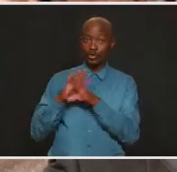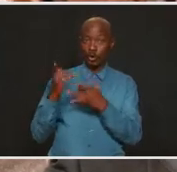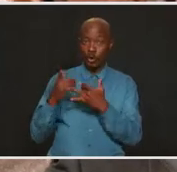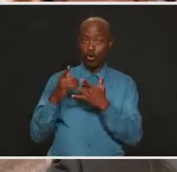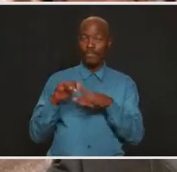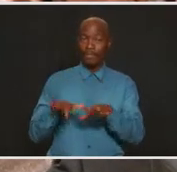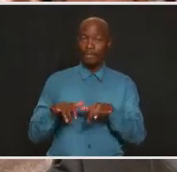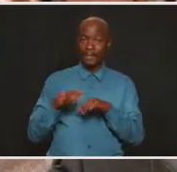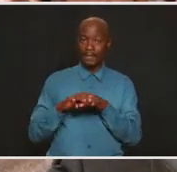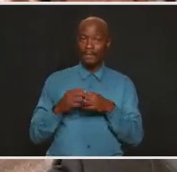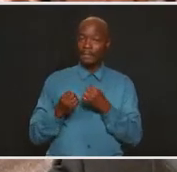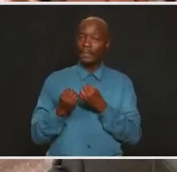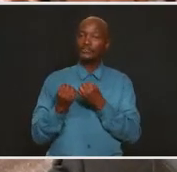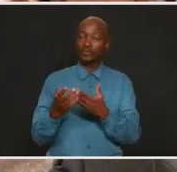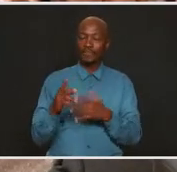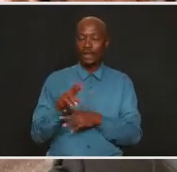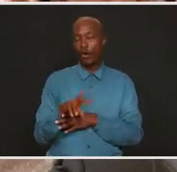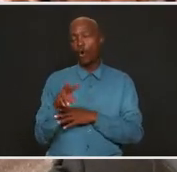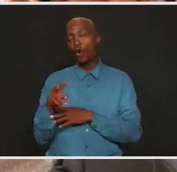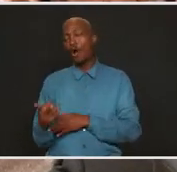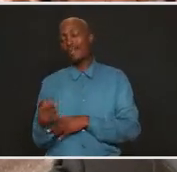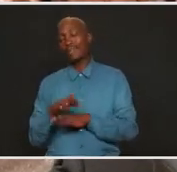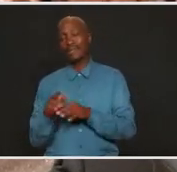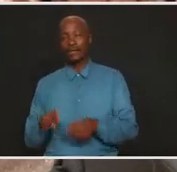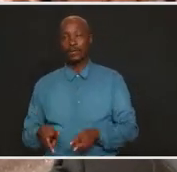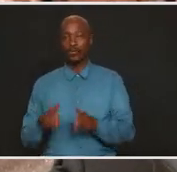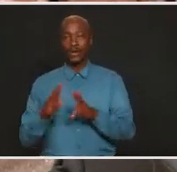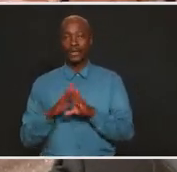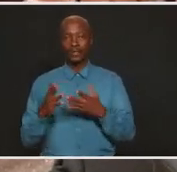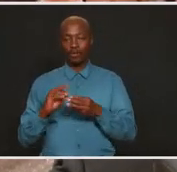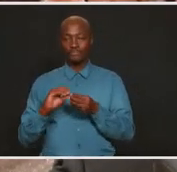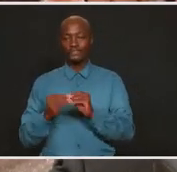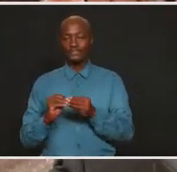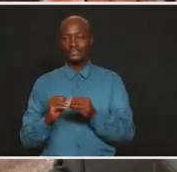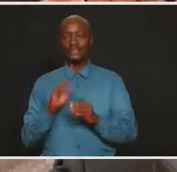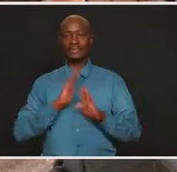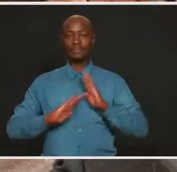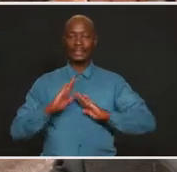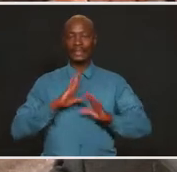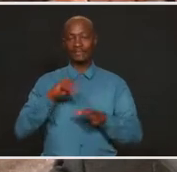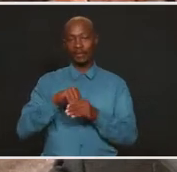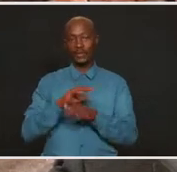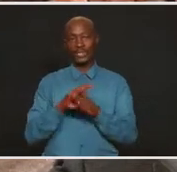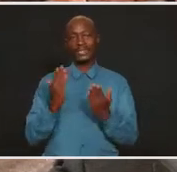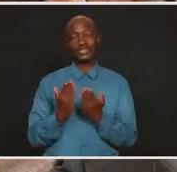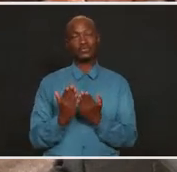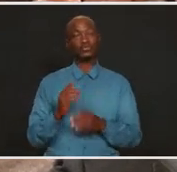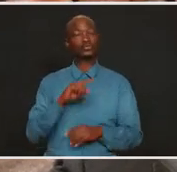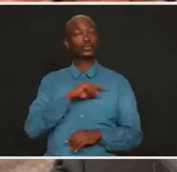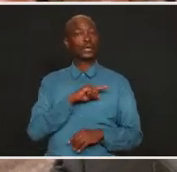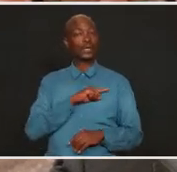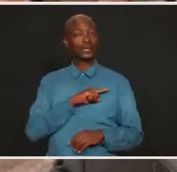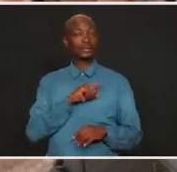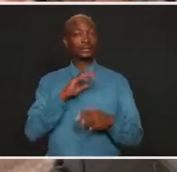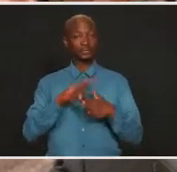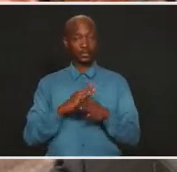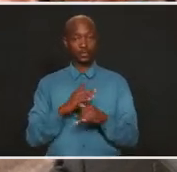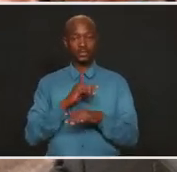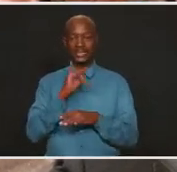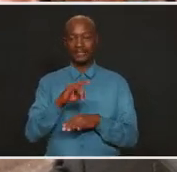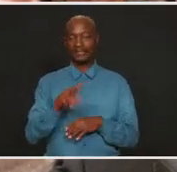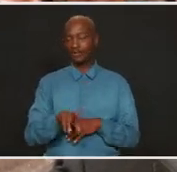parliaments must provide alternative way of correcting the behavior within the schools because if if there's no